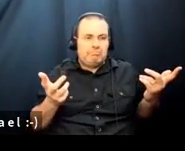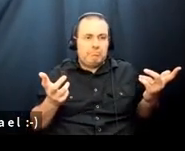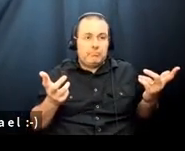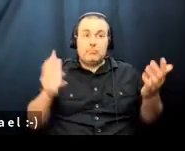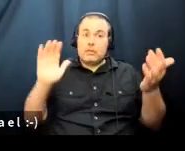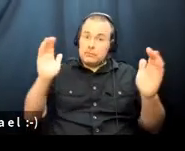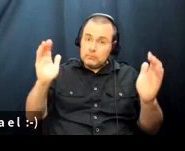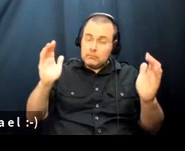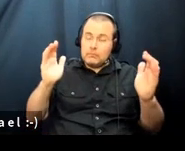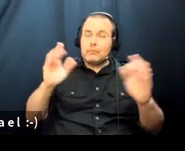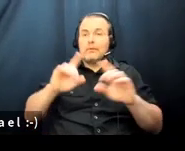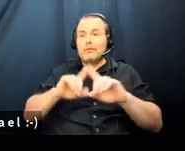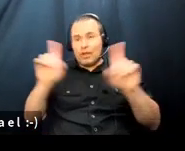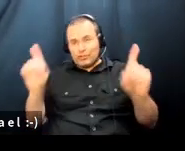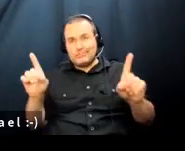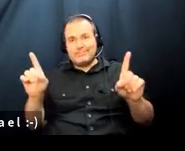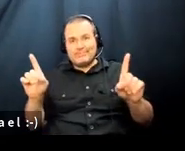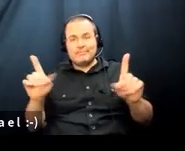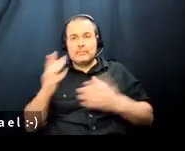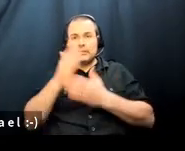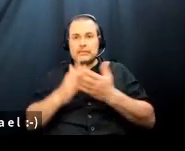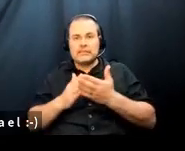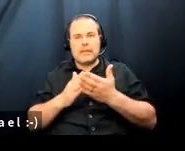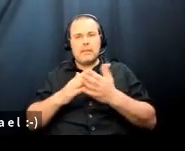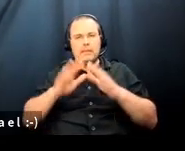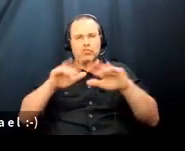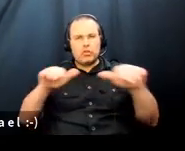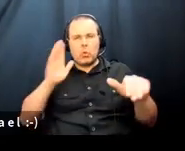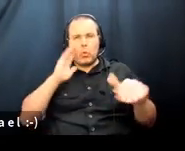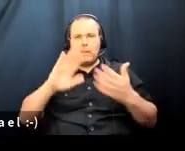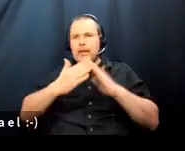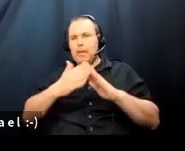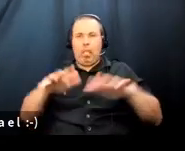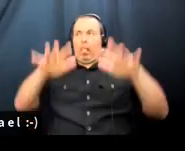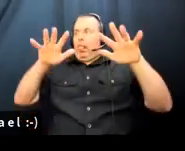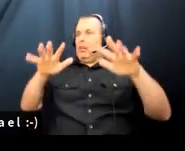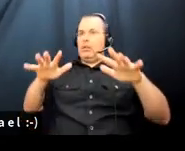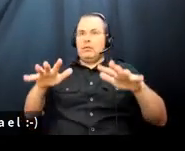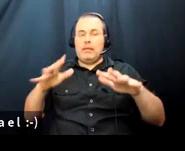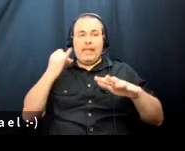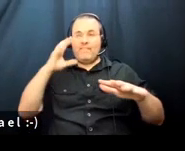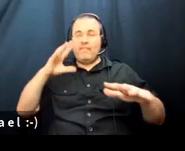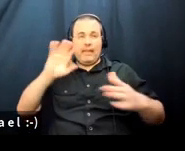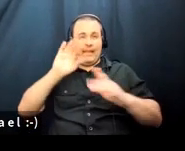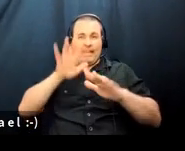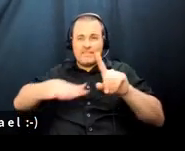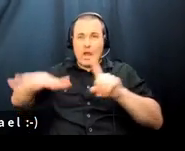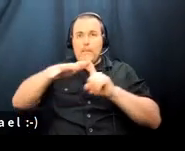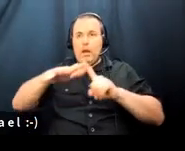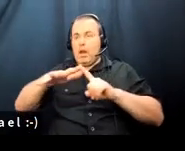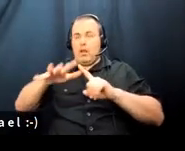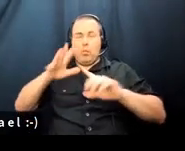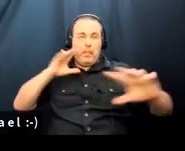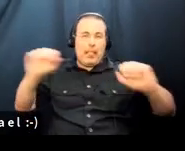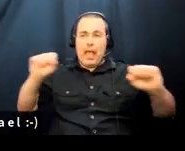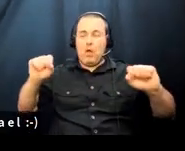Alternately, some of your children will get very fussy or very excited in loud environments. That'll wind them